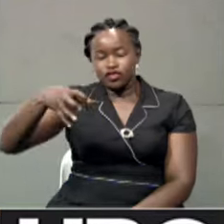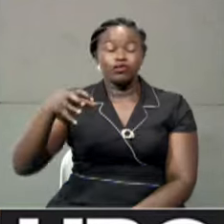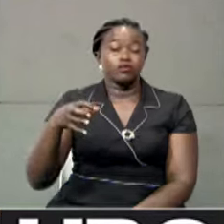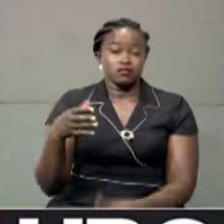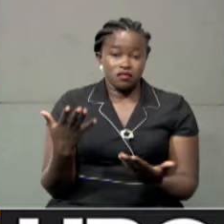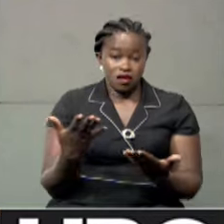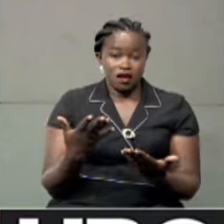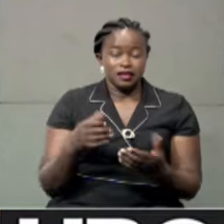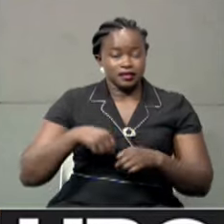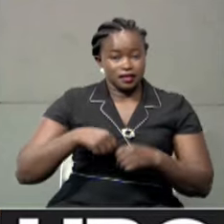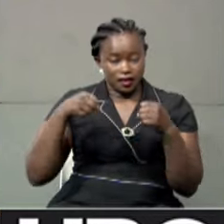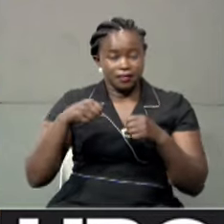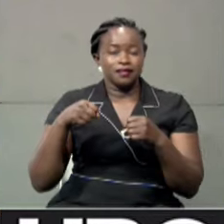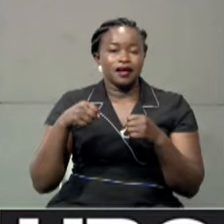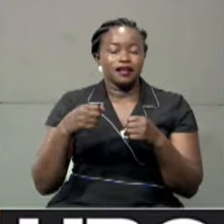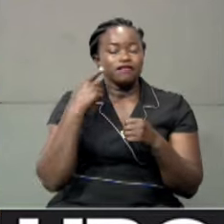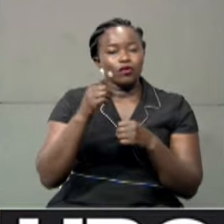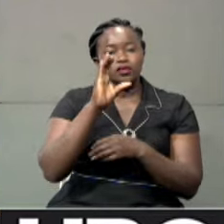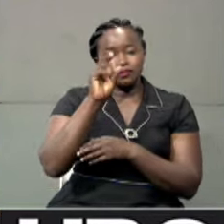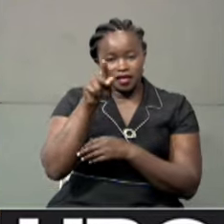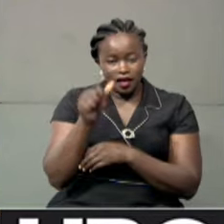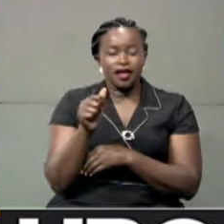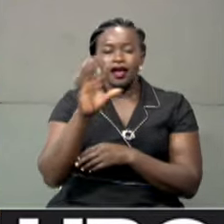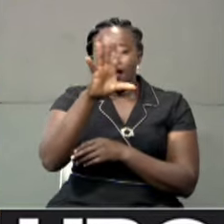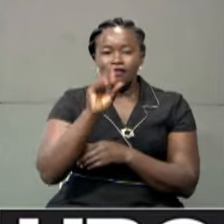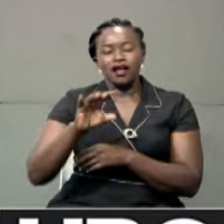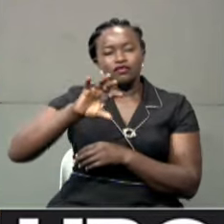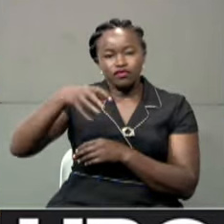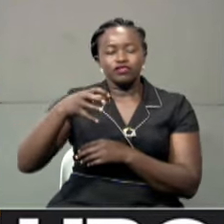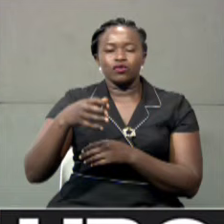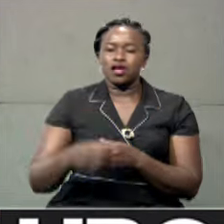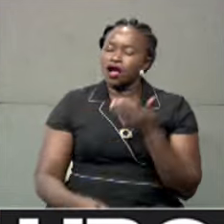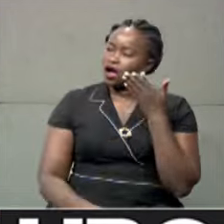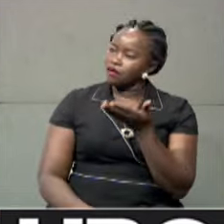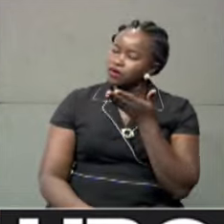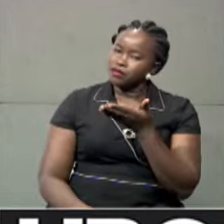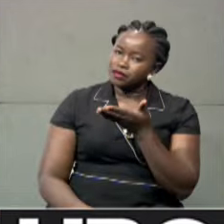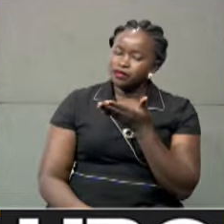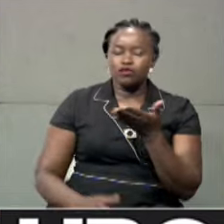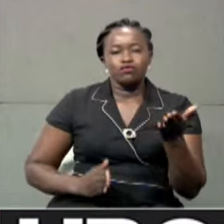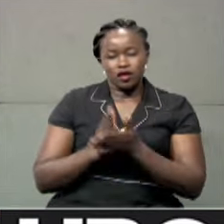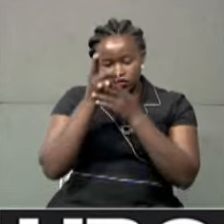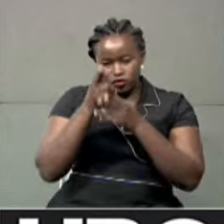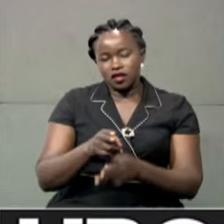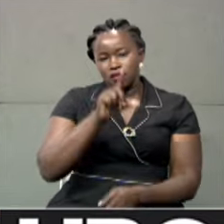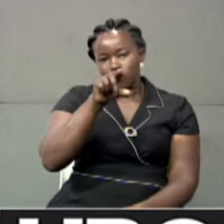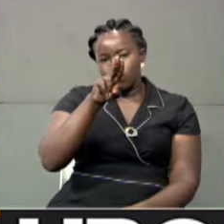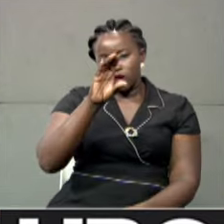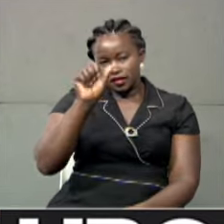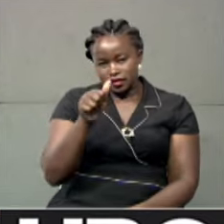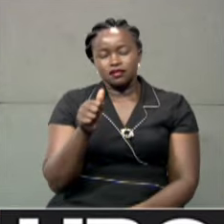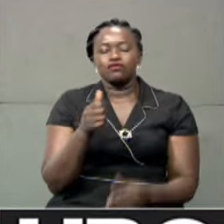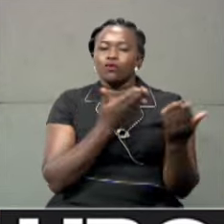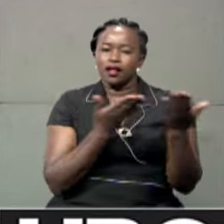where we have the chairman of CPA African Region right here, Right Honorable Lucas. You're